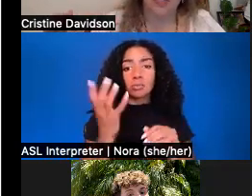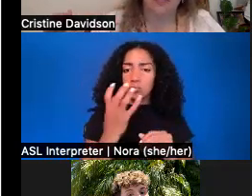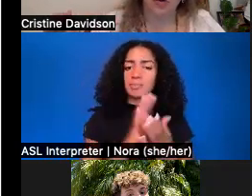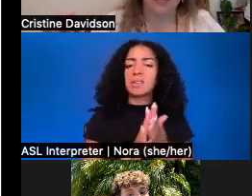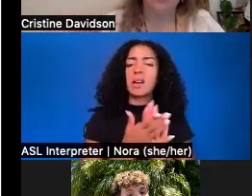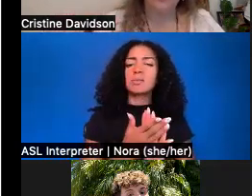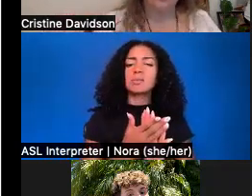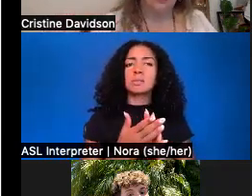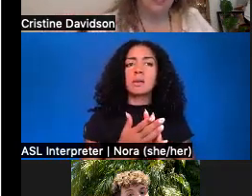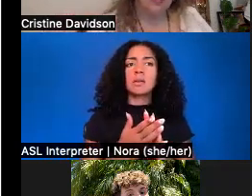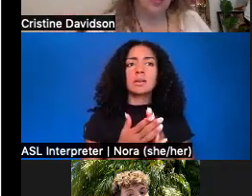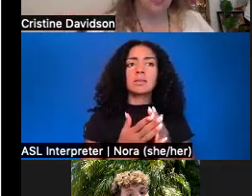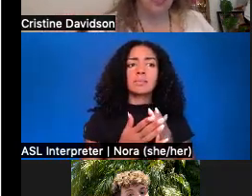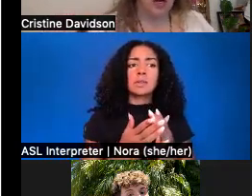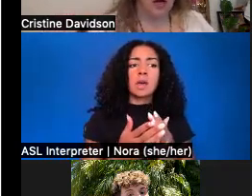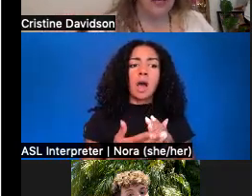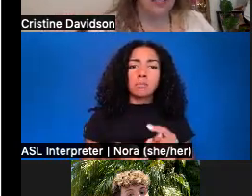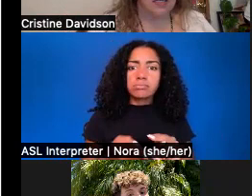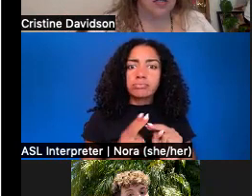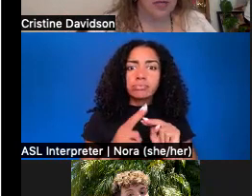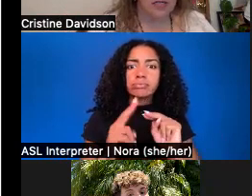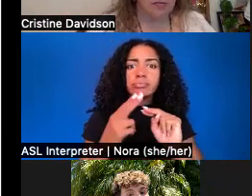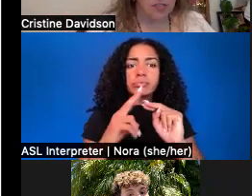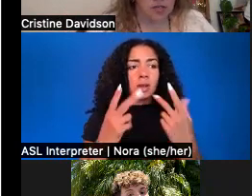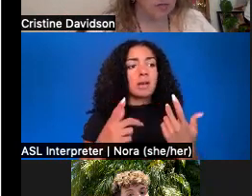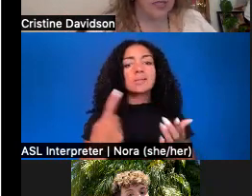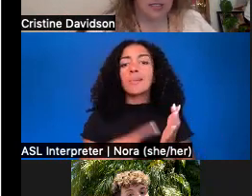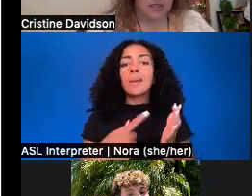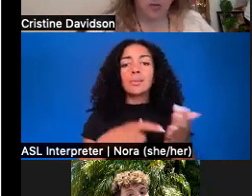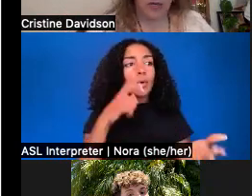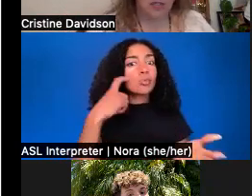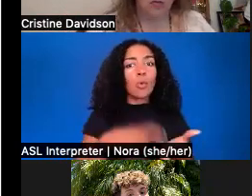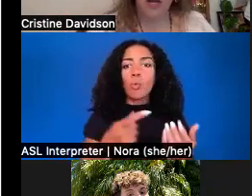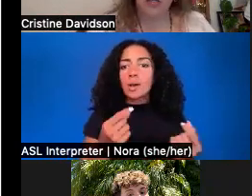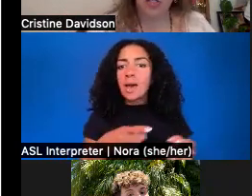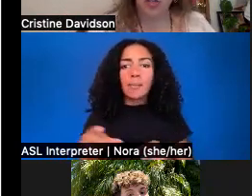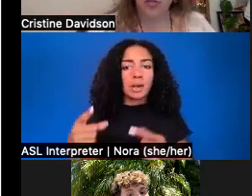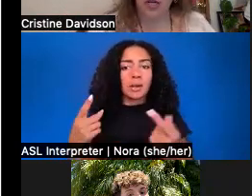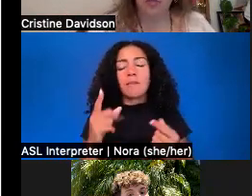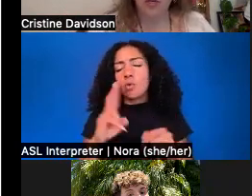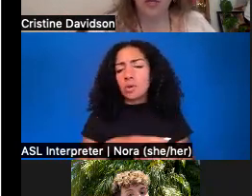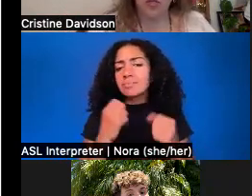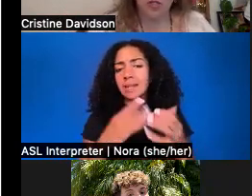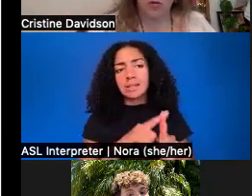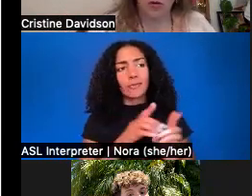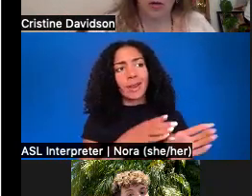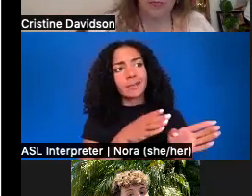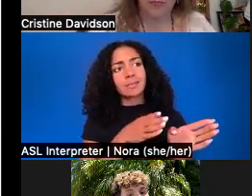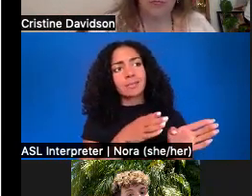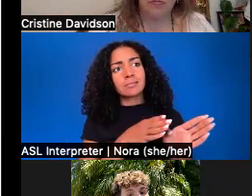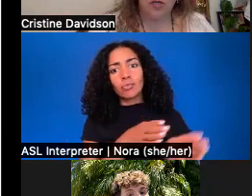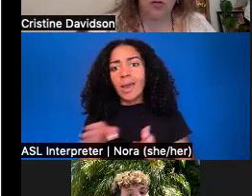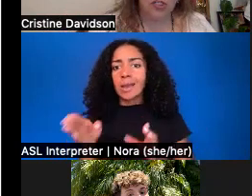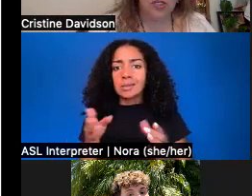happening sometimes, right? And so obviously there's many different circumstances the way sexual violence shows up.